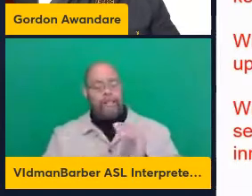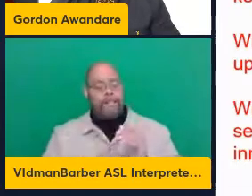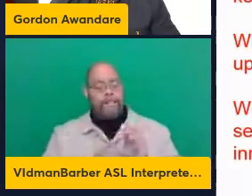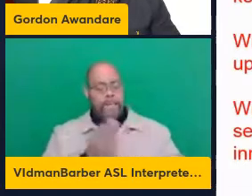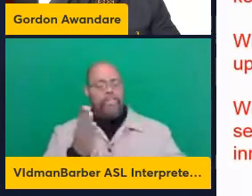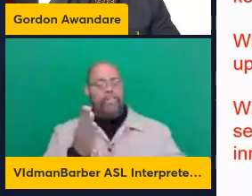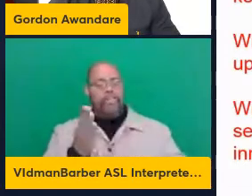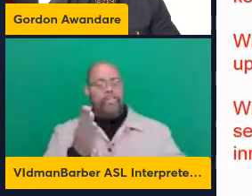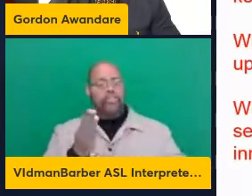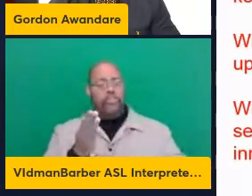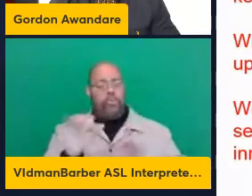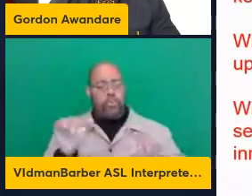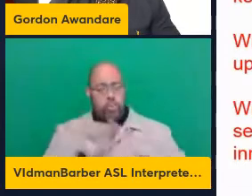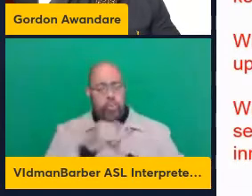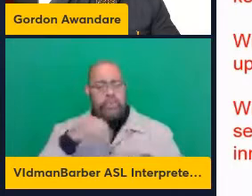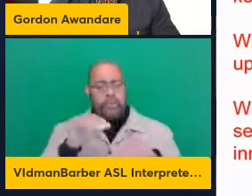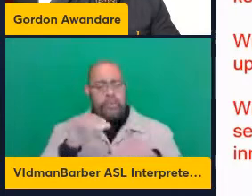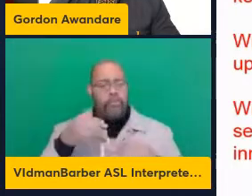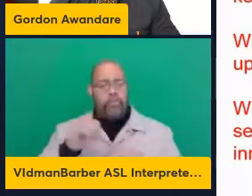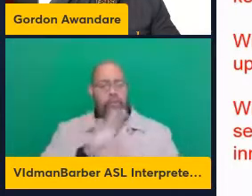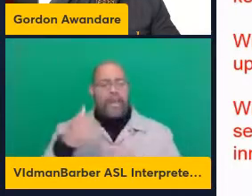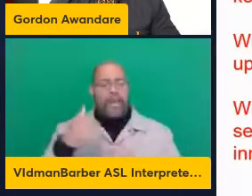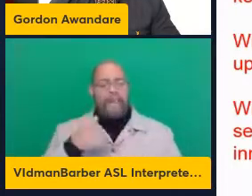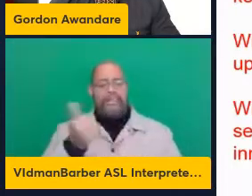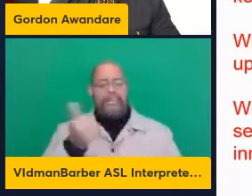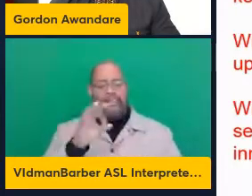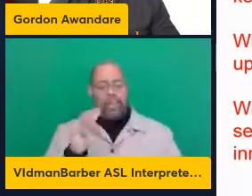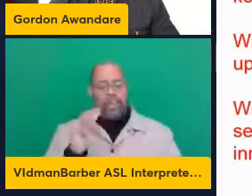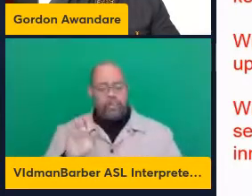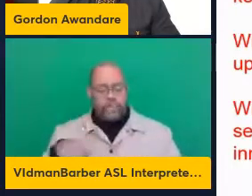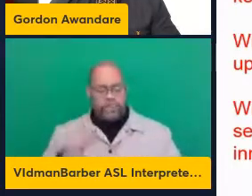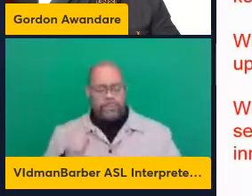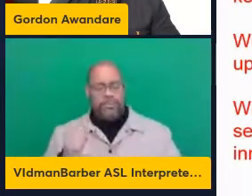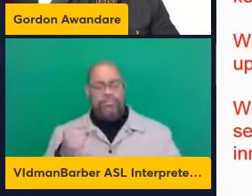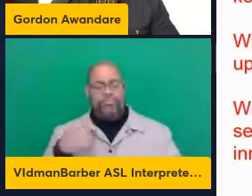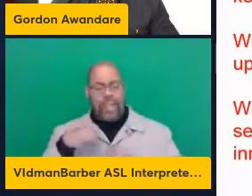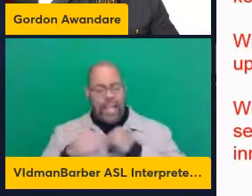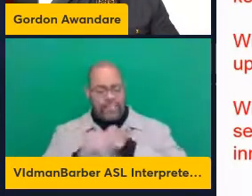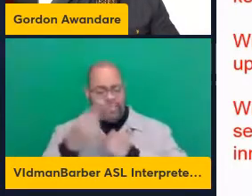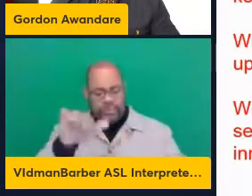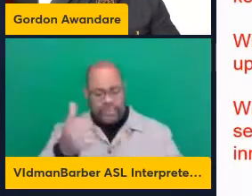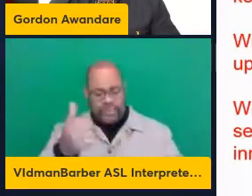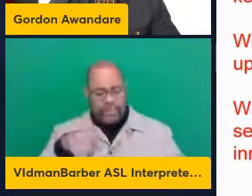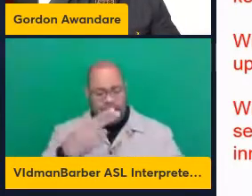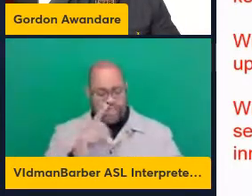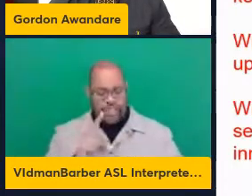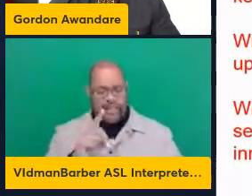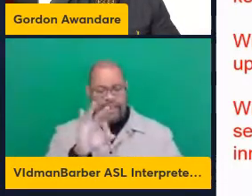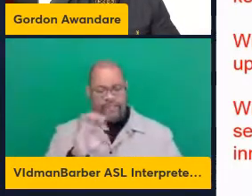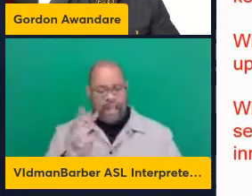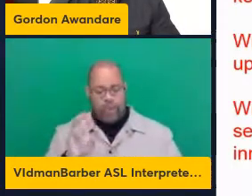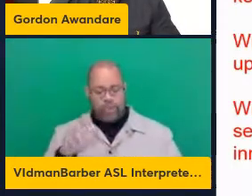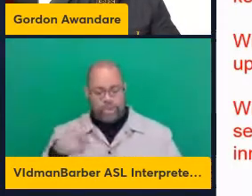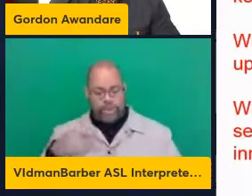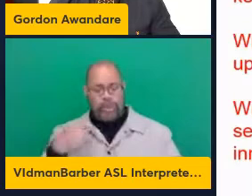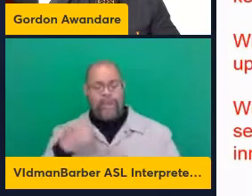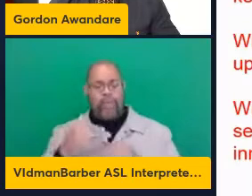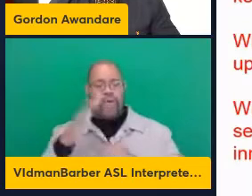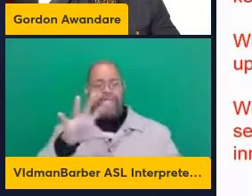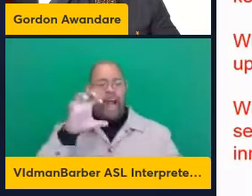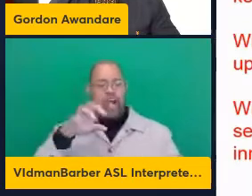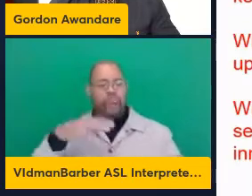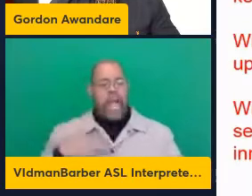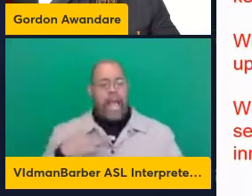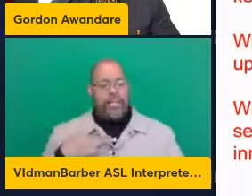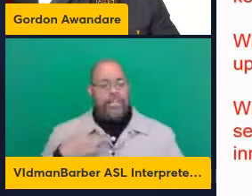before COVID, where we had 10 fellowships to give. We advertised for 10 PhD fellowships, and we had over 500 applications